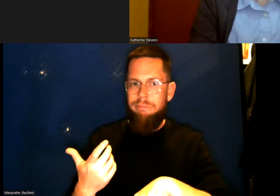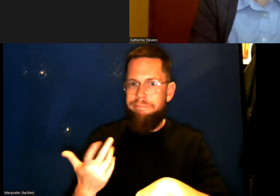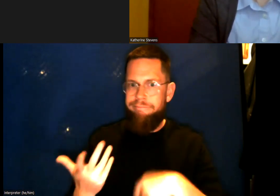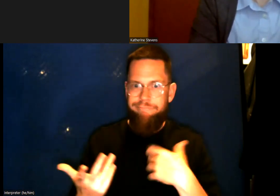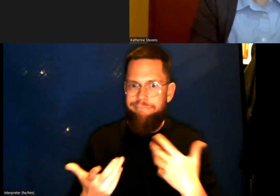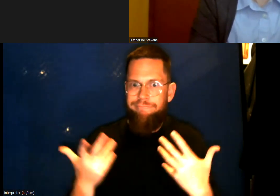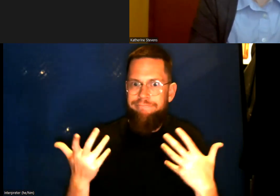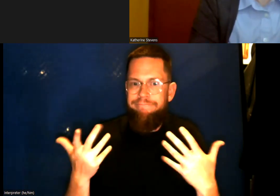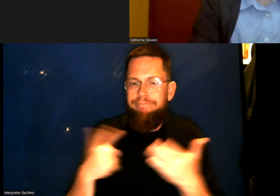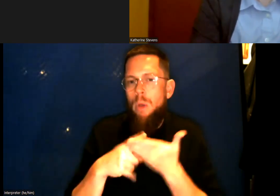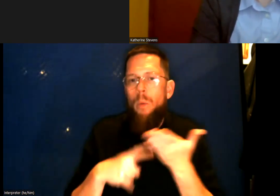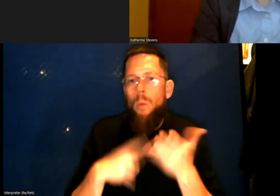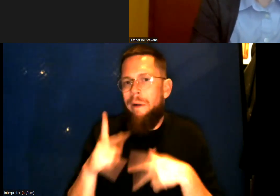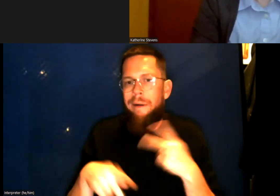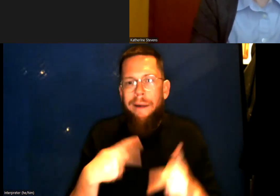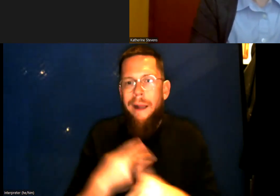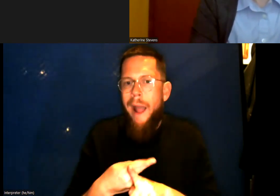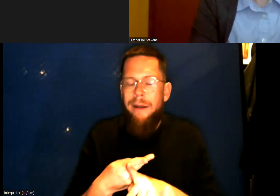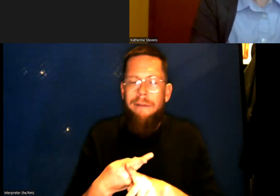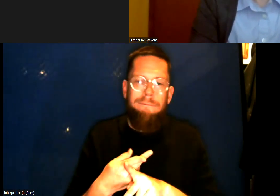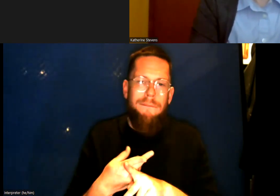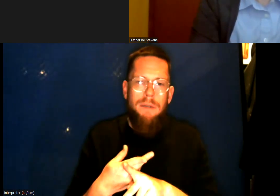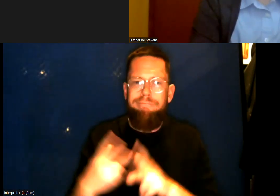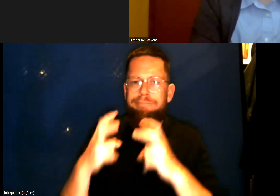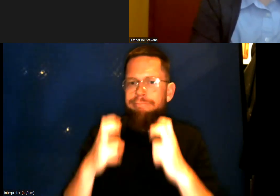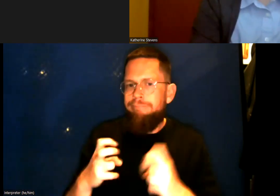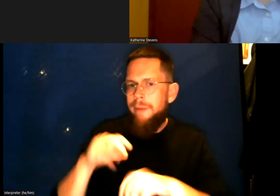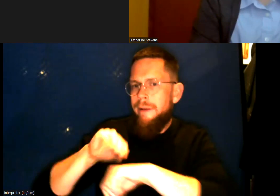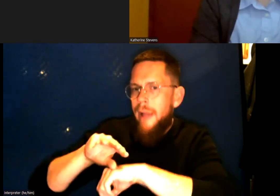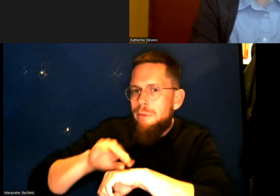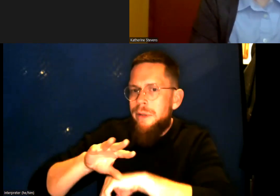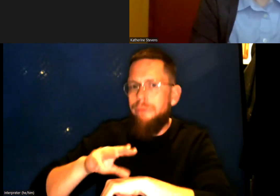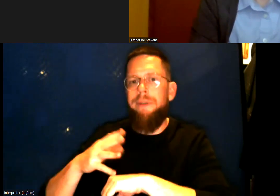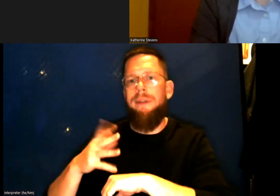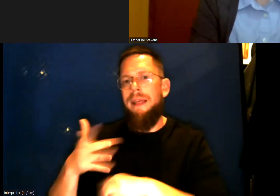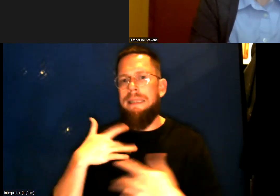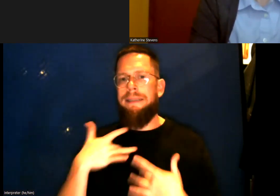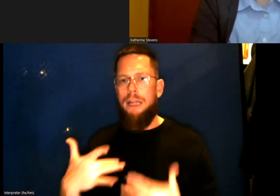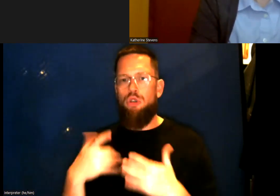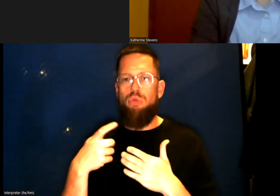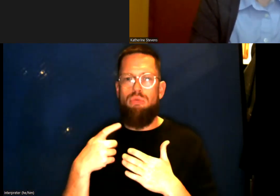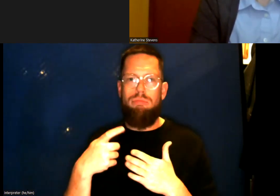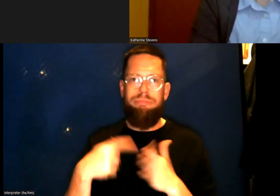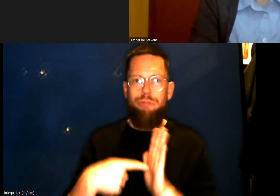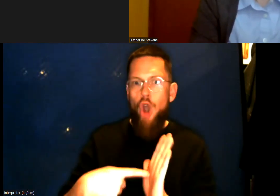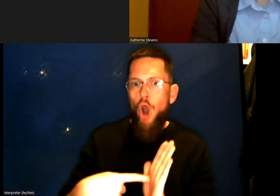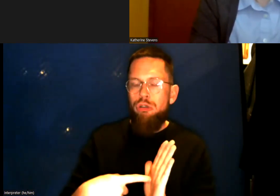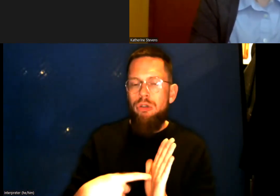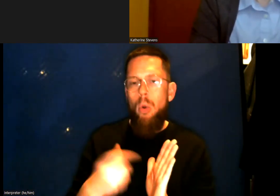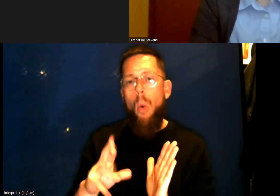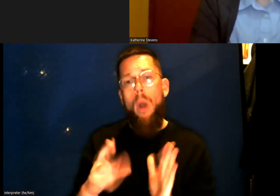what kinds of maybe consulting fees they typically charge versus whether they donate their